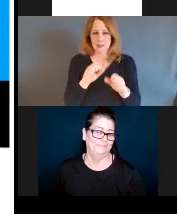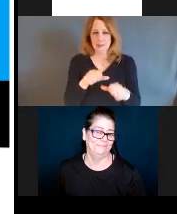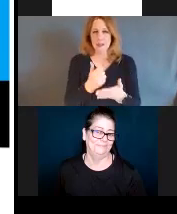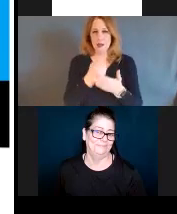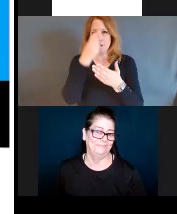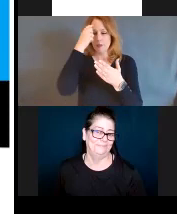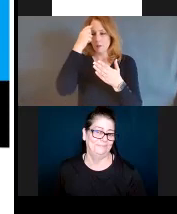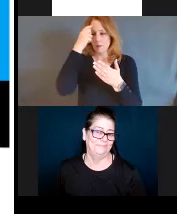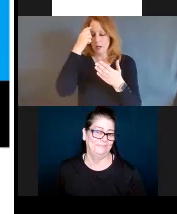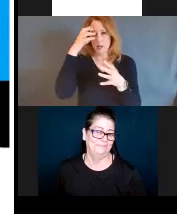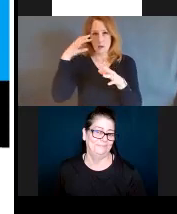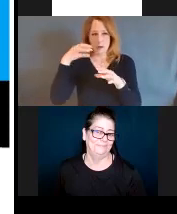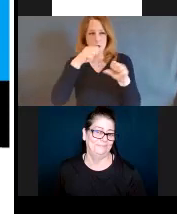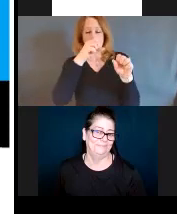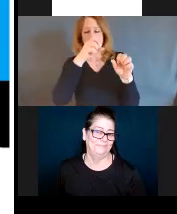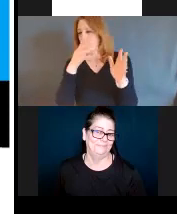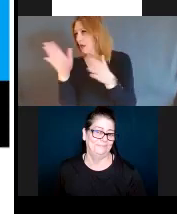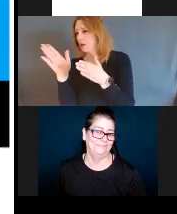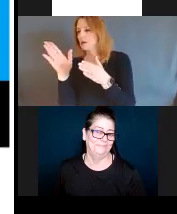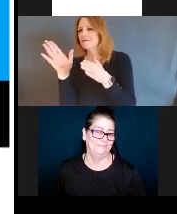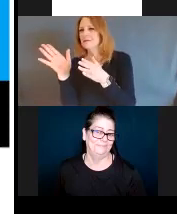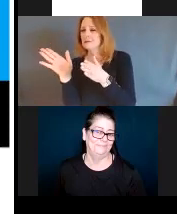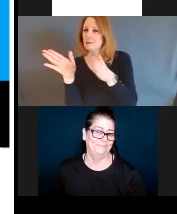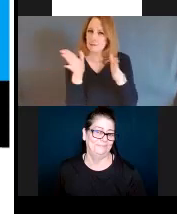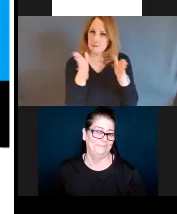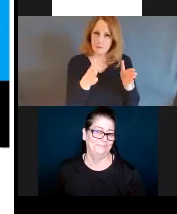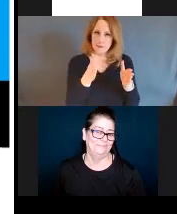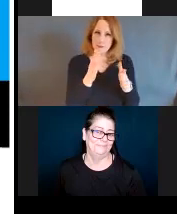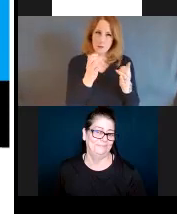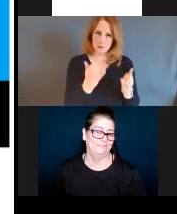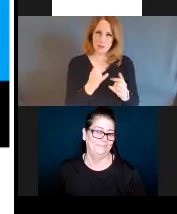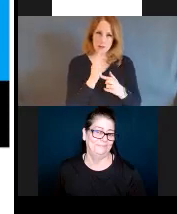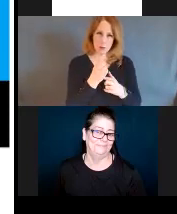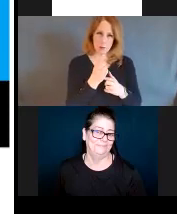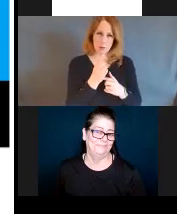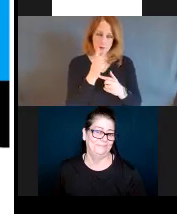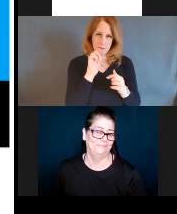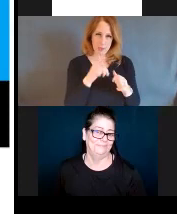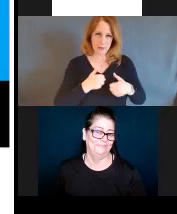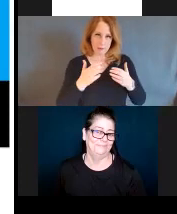ourselves, back into the present moment for that sexual assault survivor.